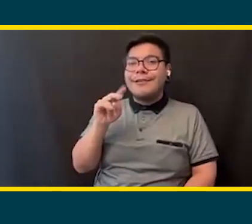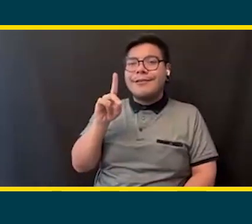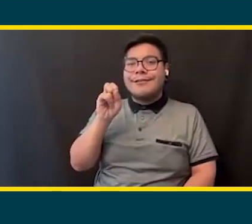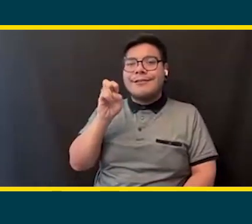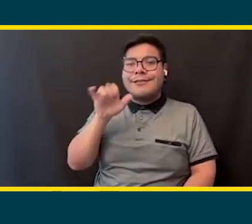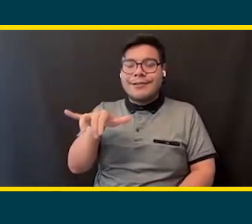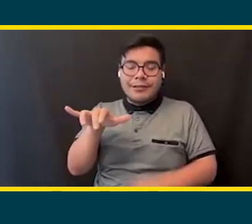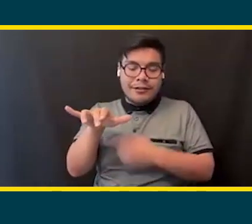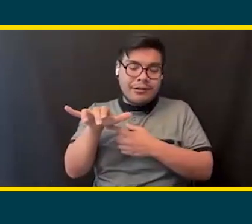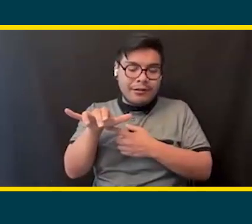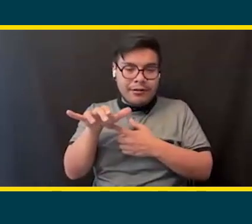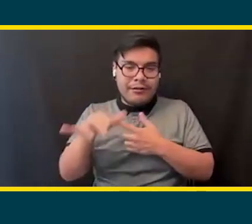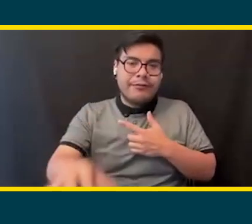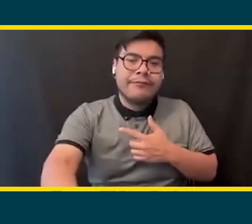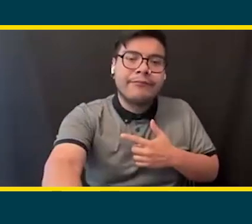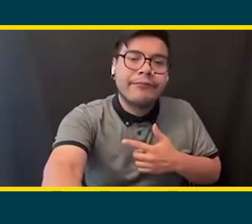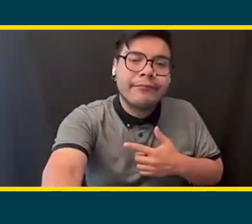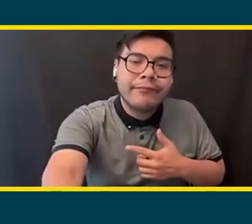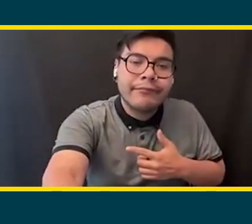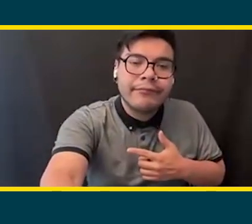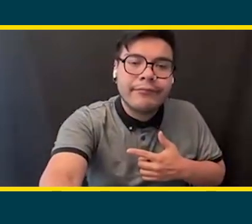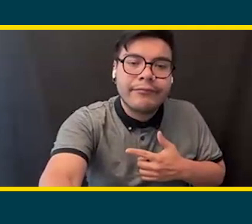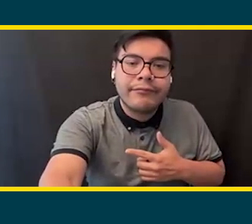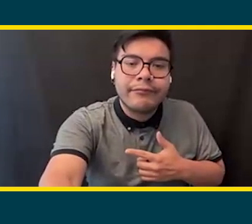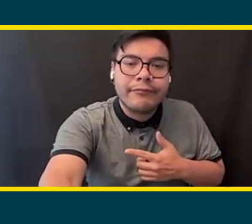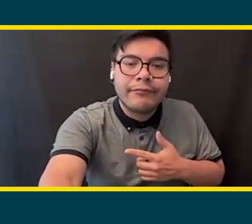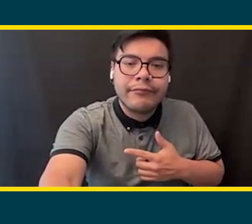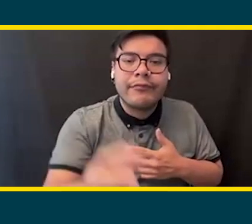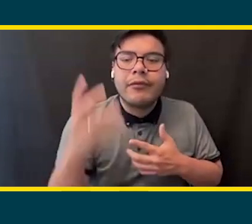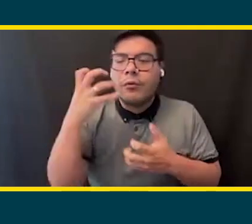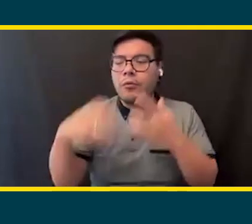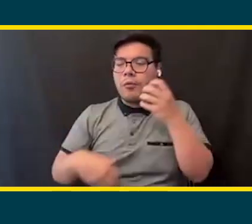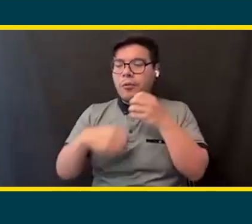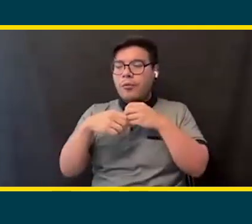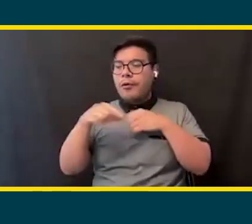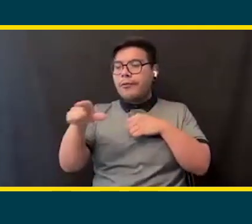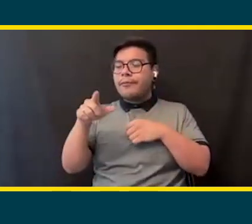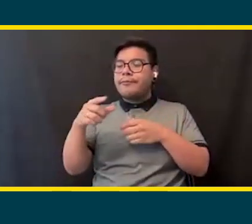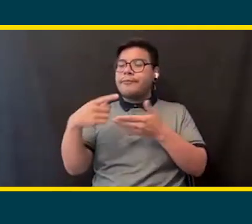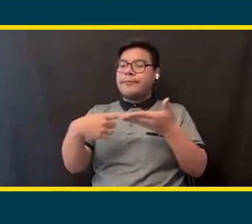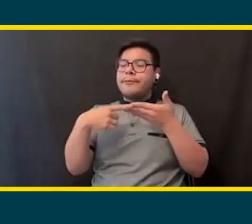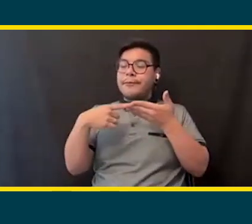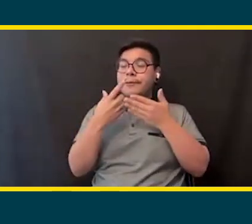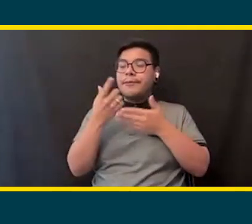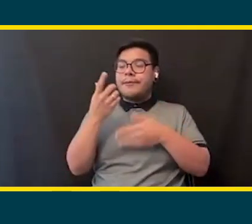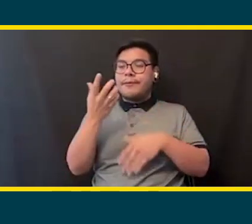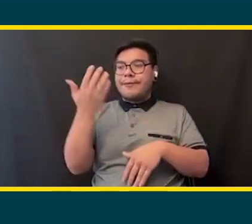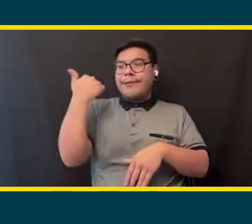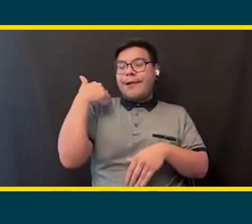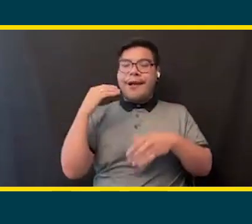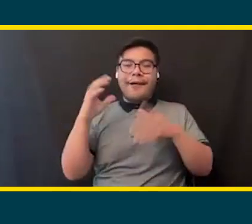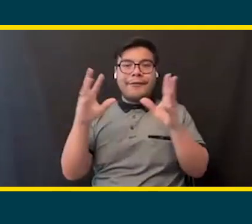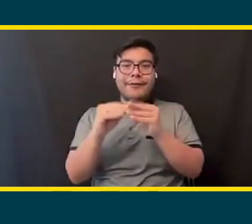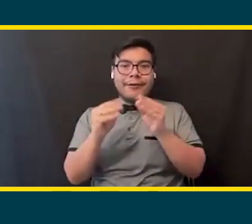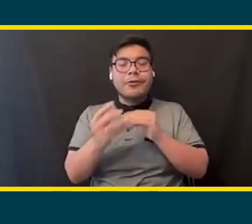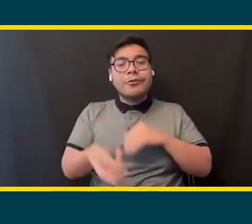I just want to add to what you said, Kip. In our episode last month, we had two young